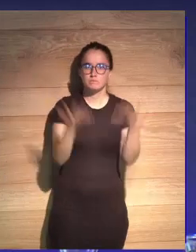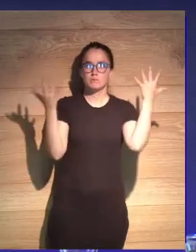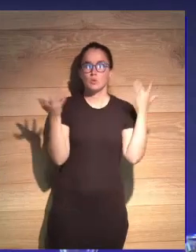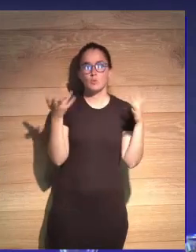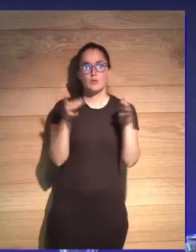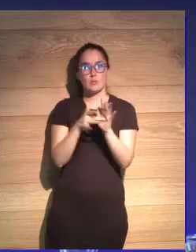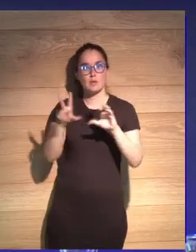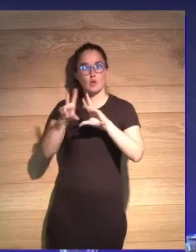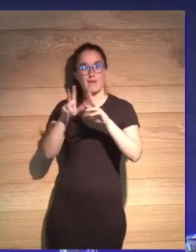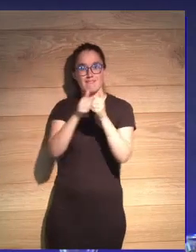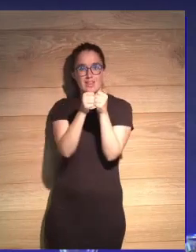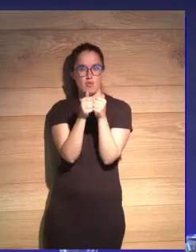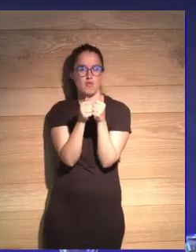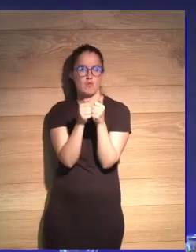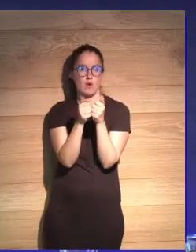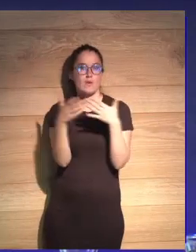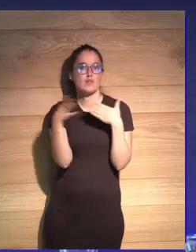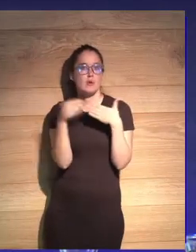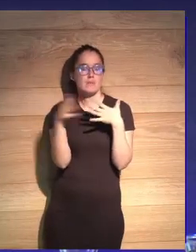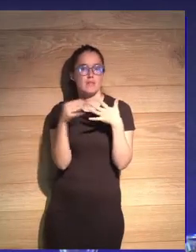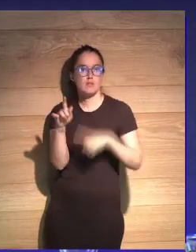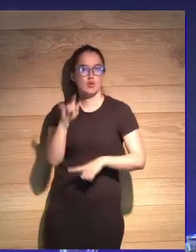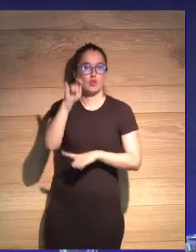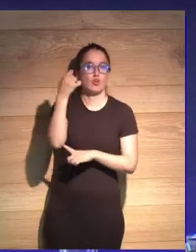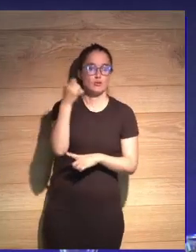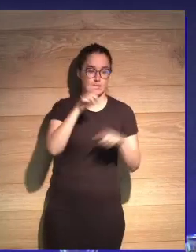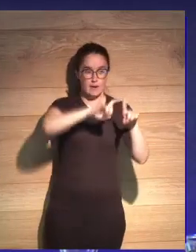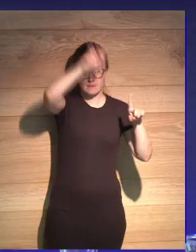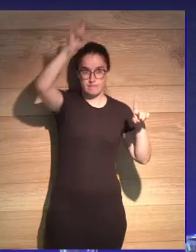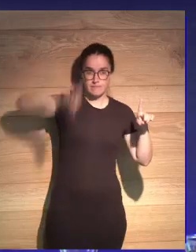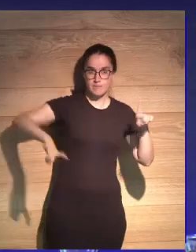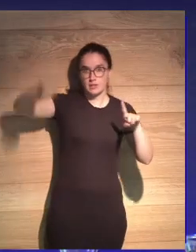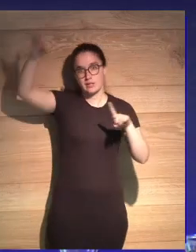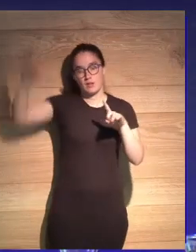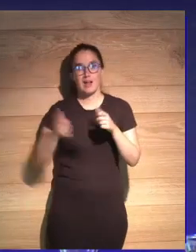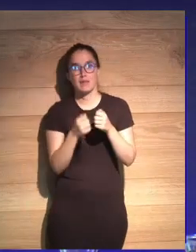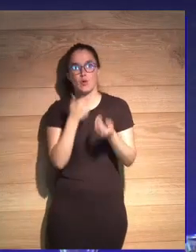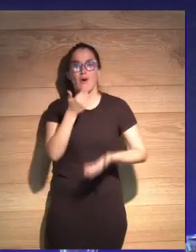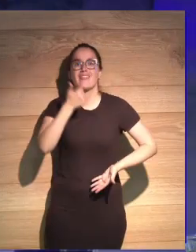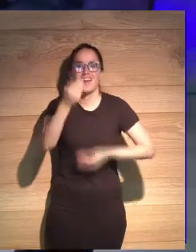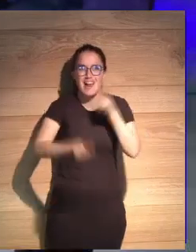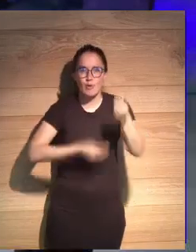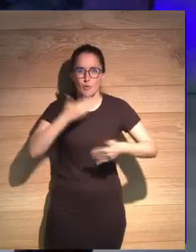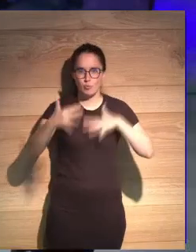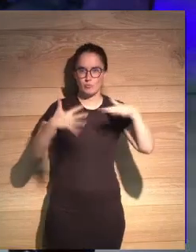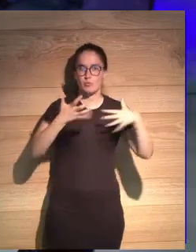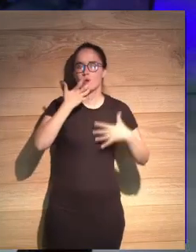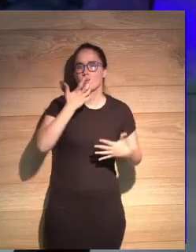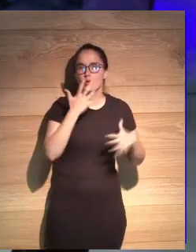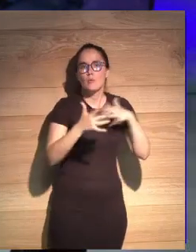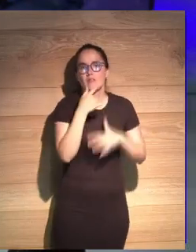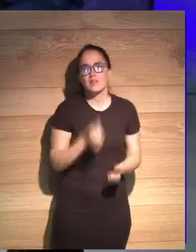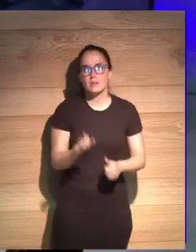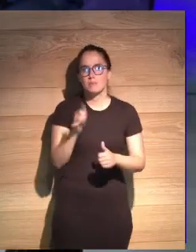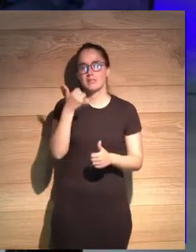to reinforce these waves by observing the video game. When